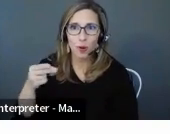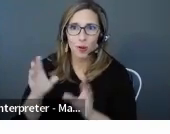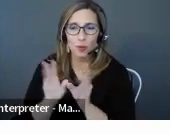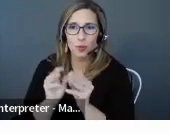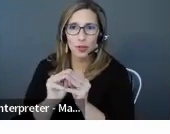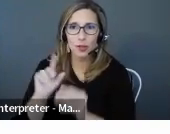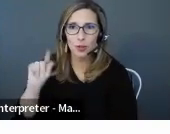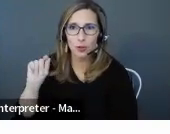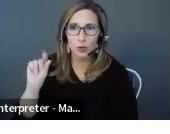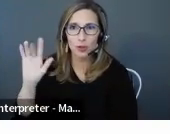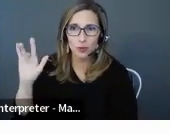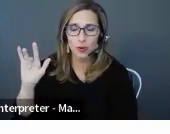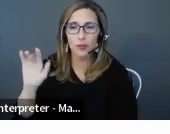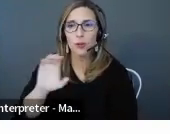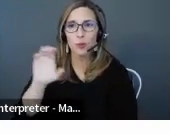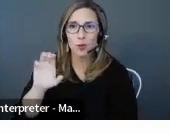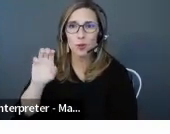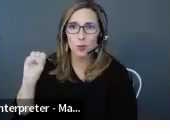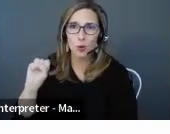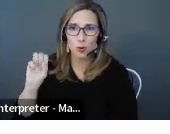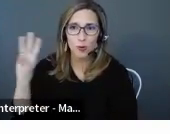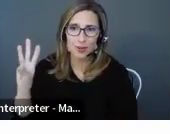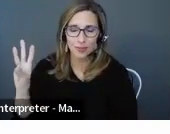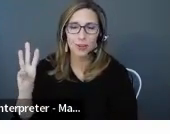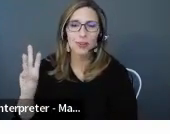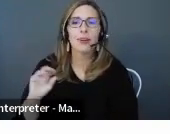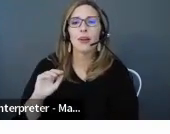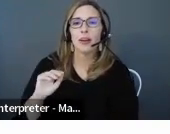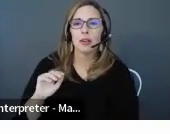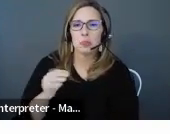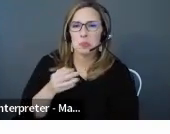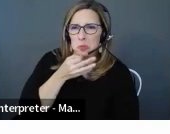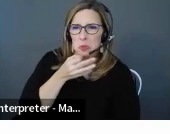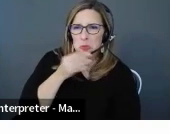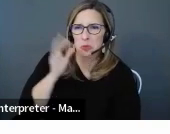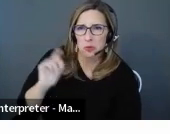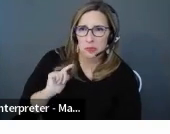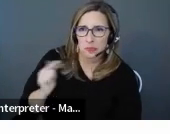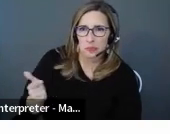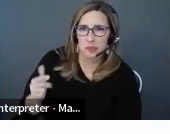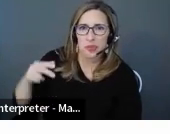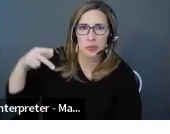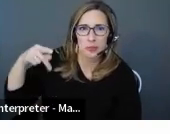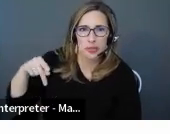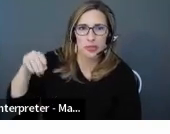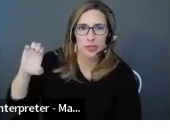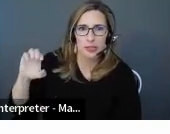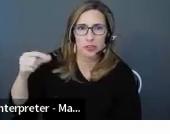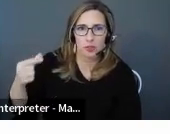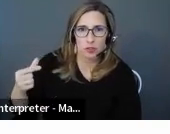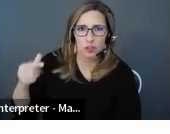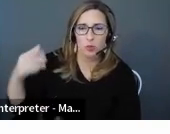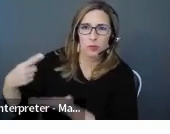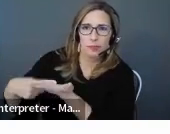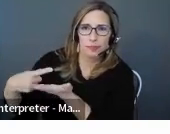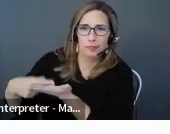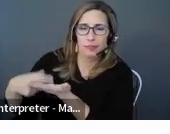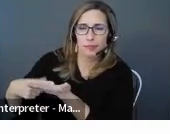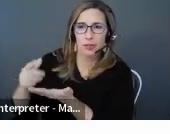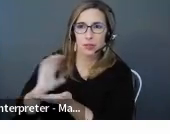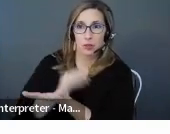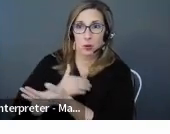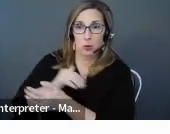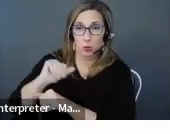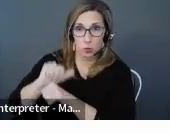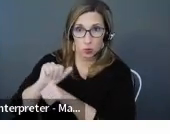Support Waiver. I'm going to be turning this over to PCG to talk more about the work that we have been